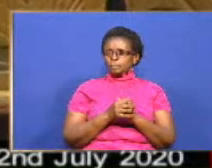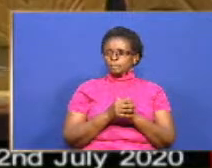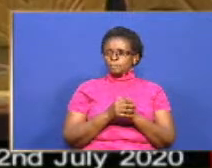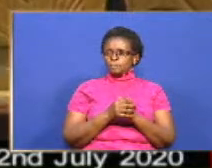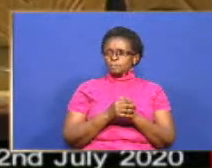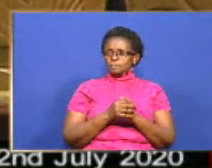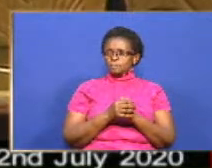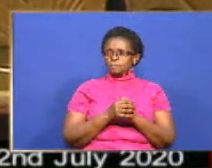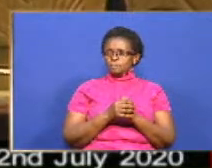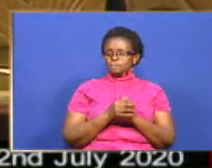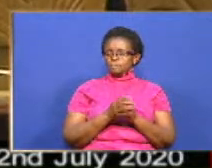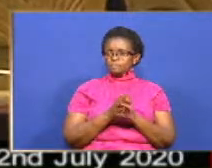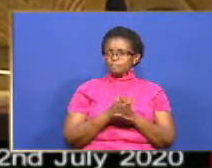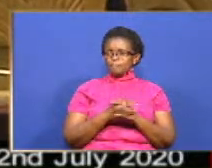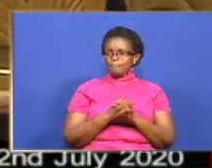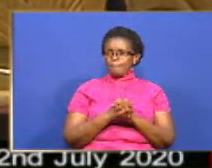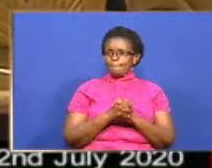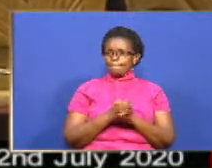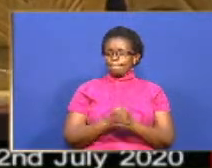needful.